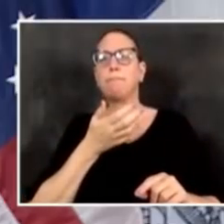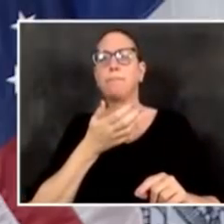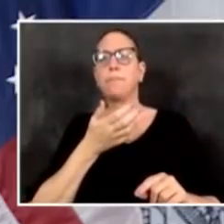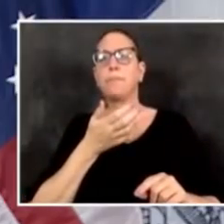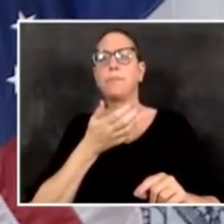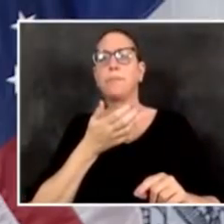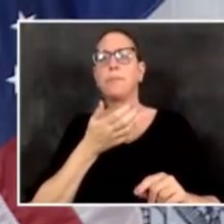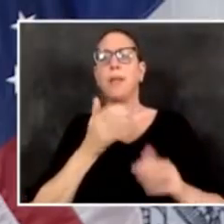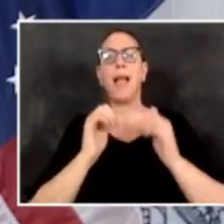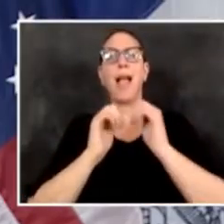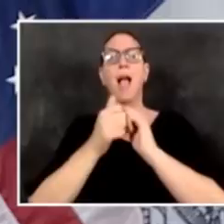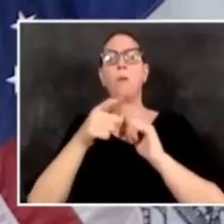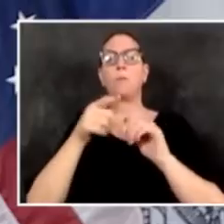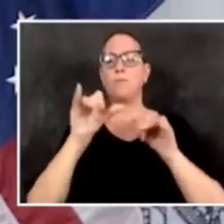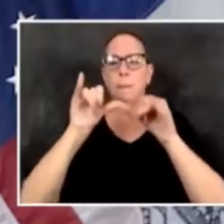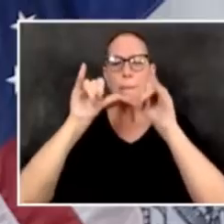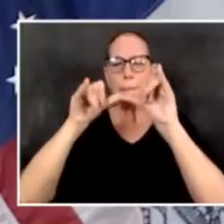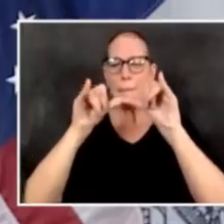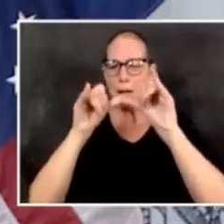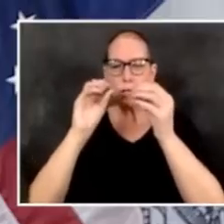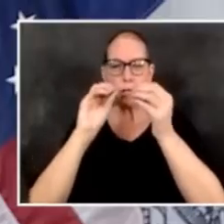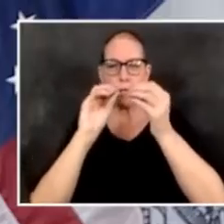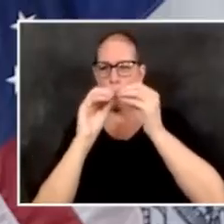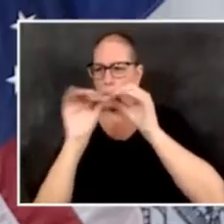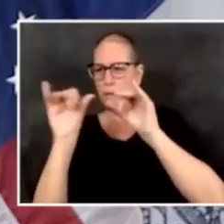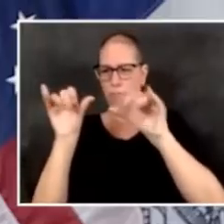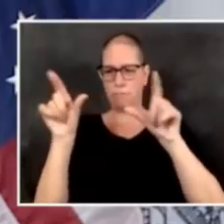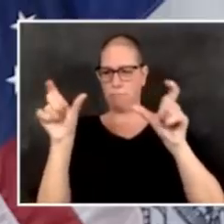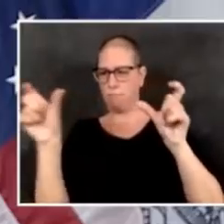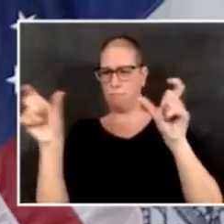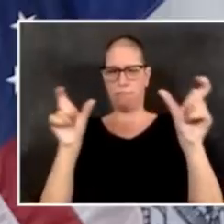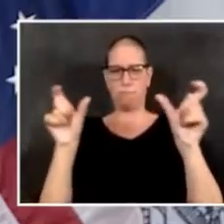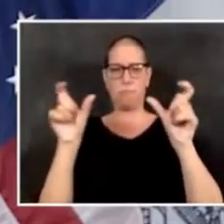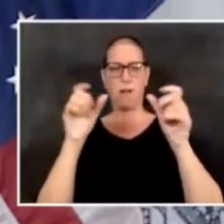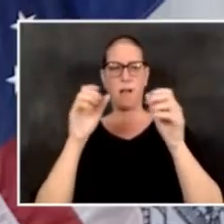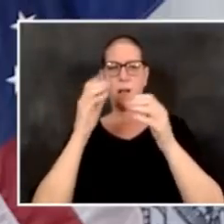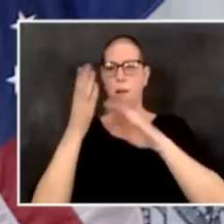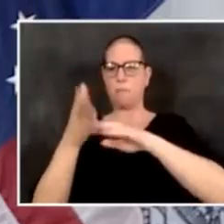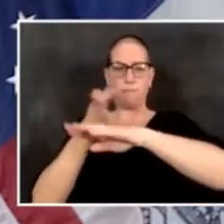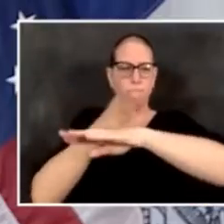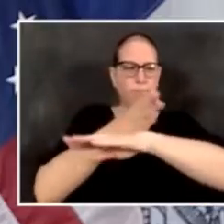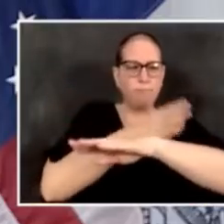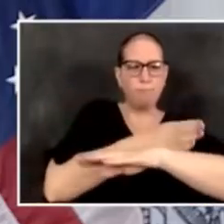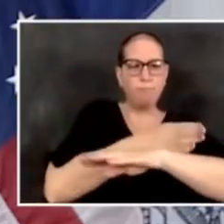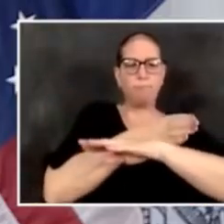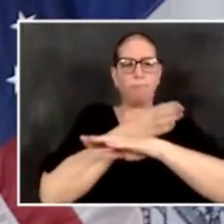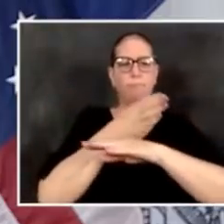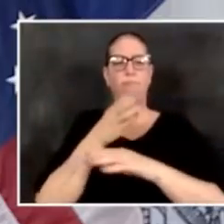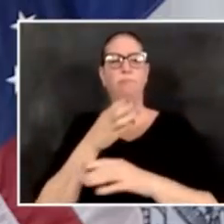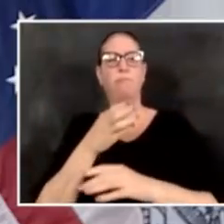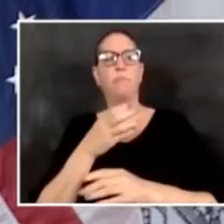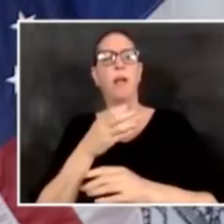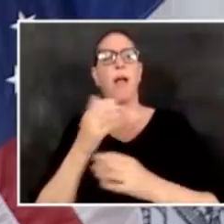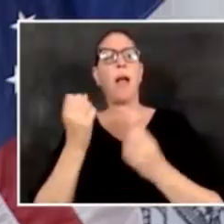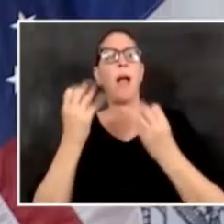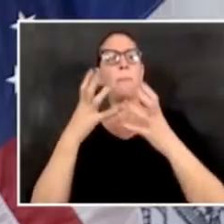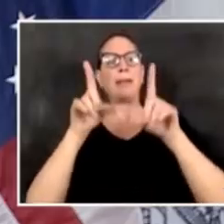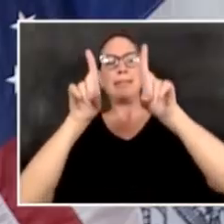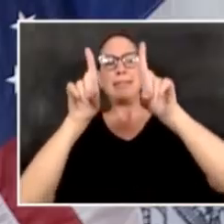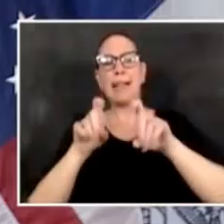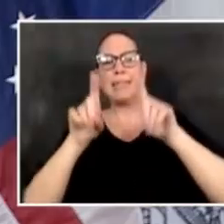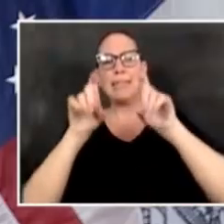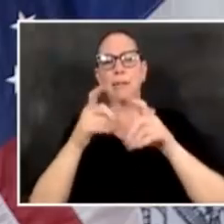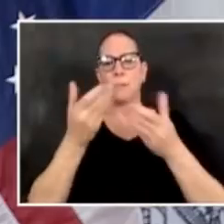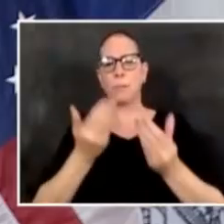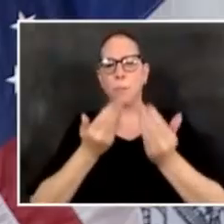of progress is being made, just in terms of quantity of testing, and beyond that, you